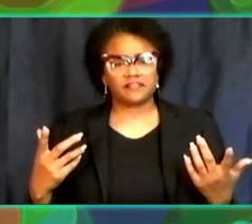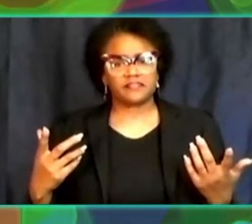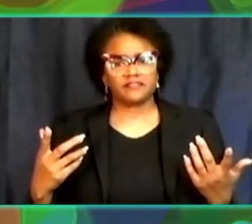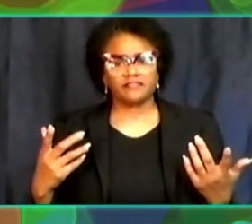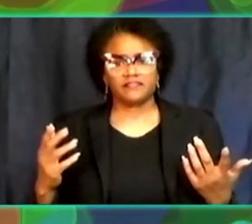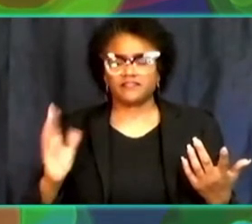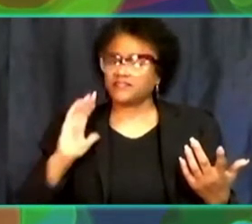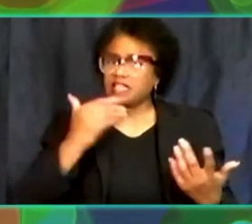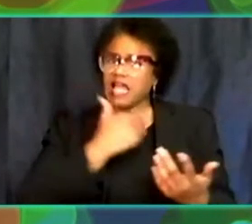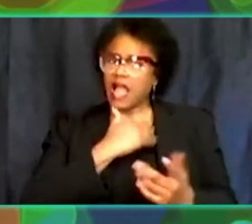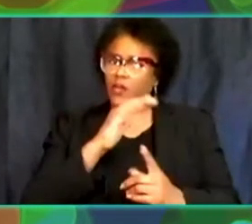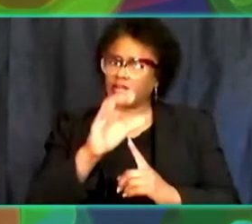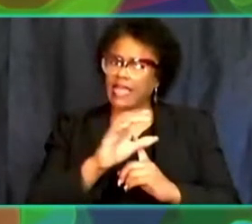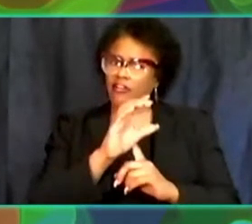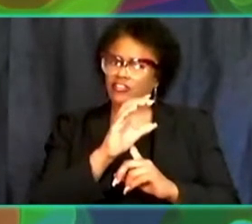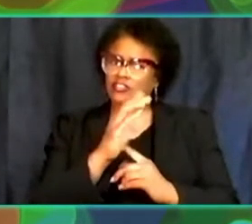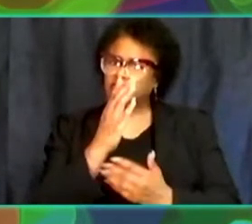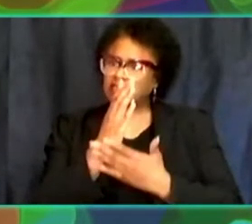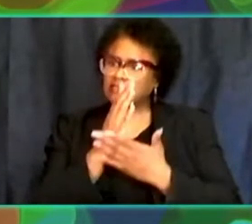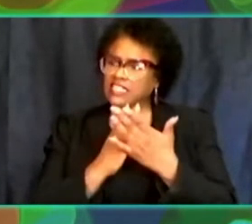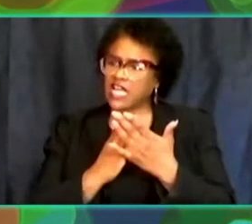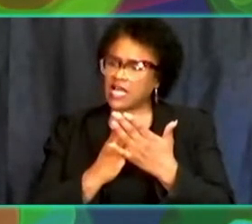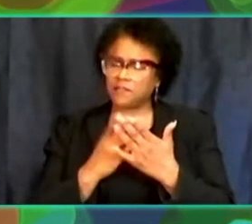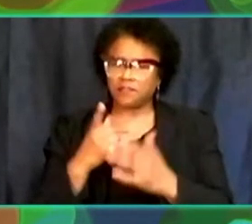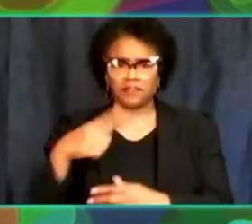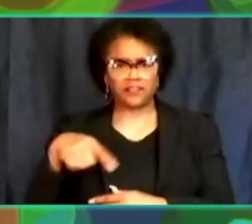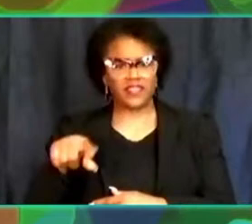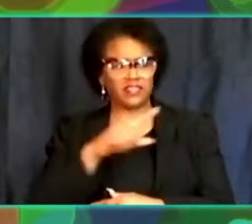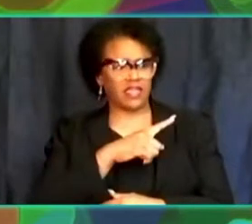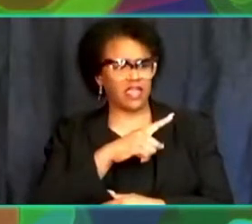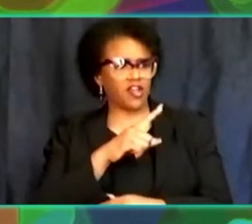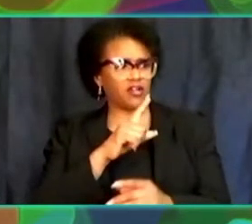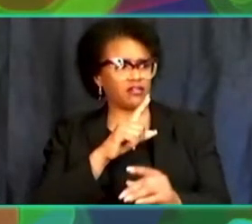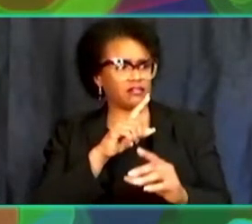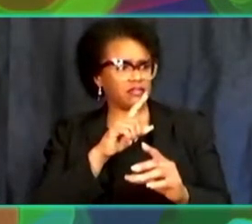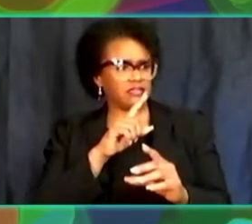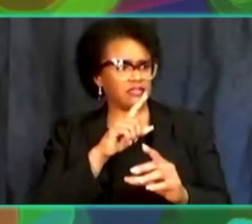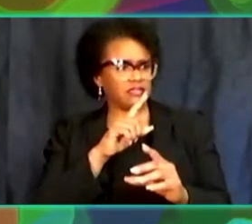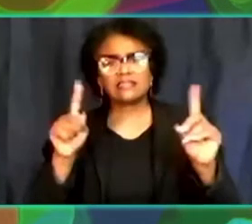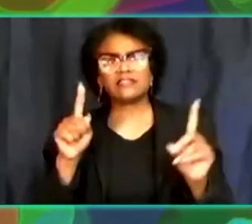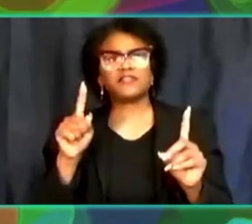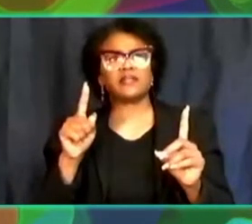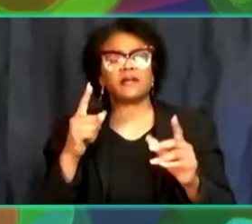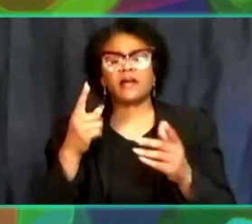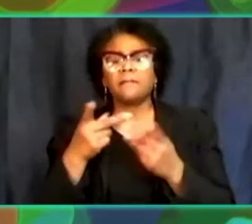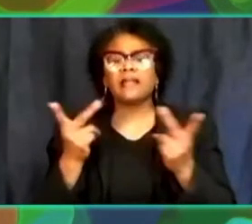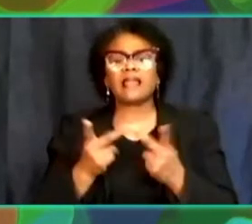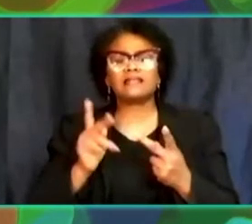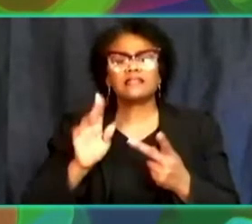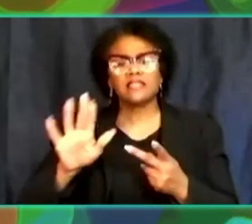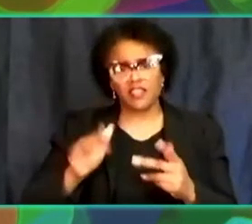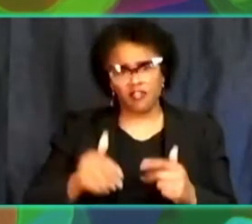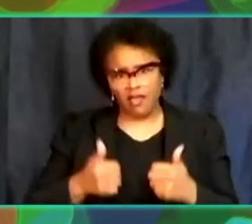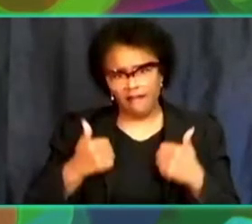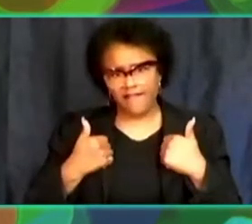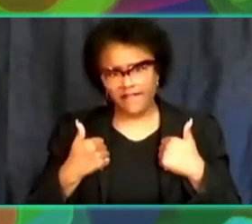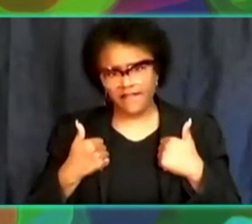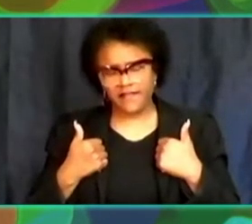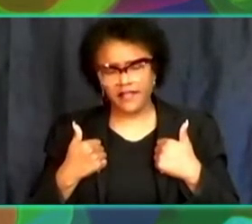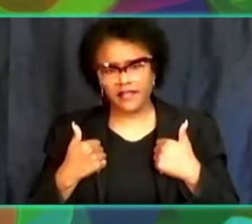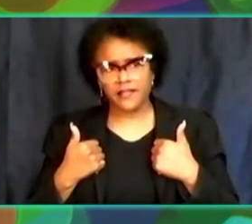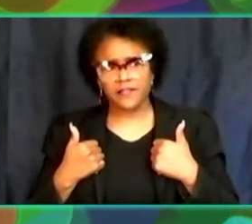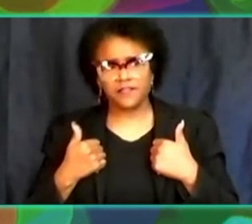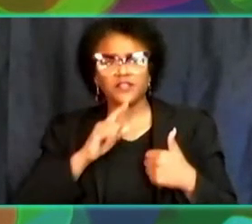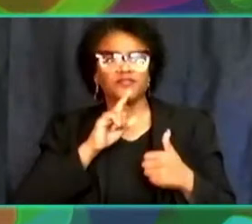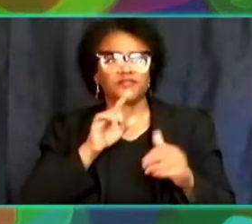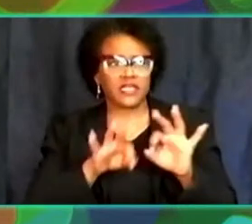some of our characters, you know, they are at different points in life, and that's really